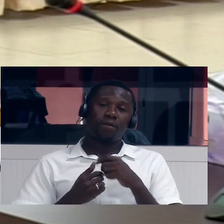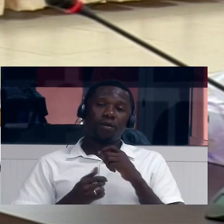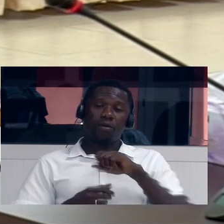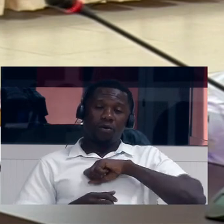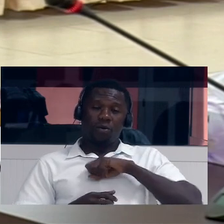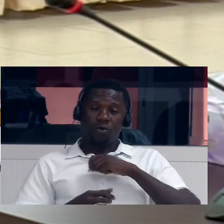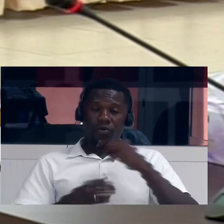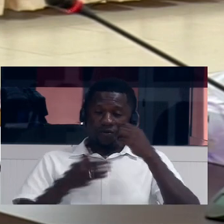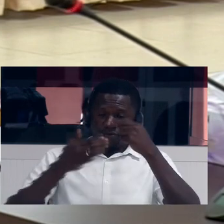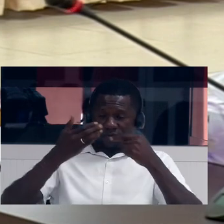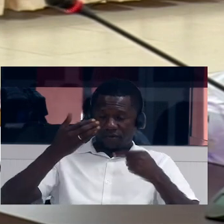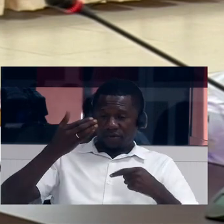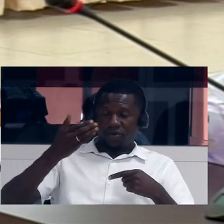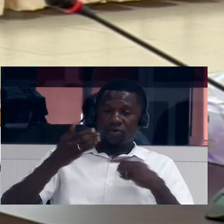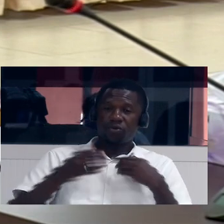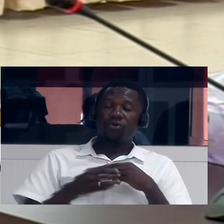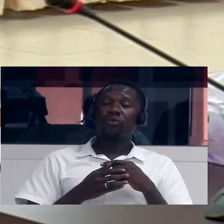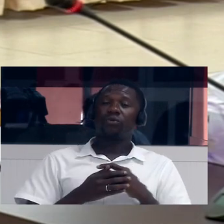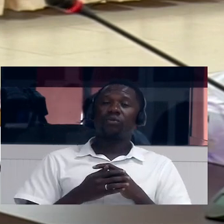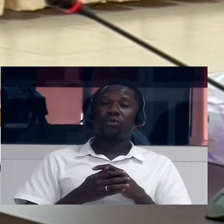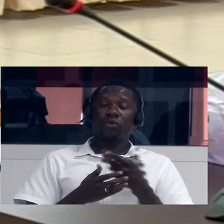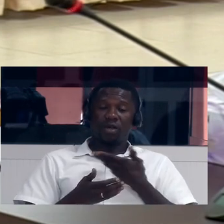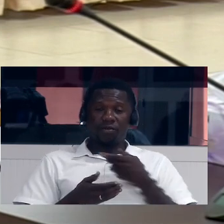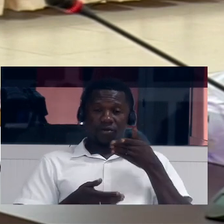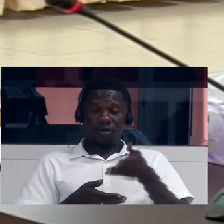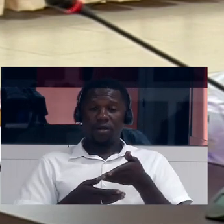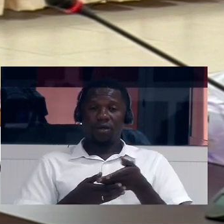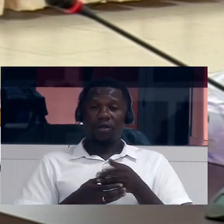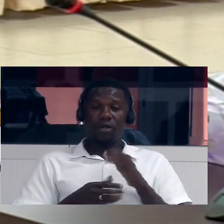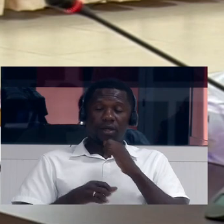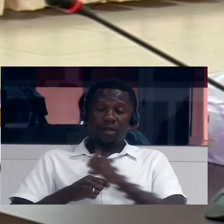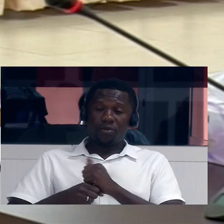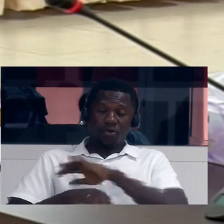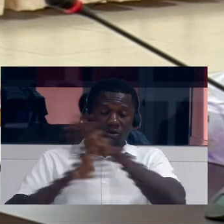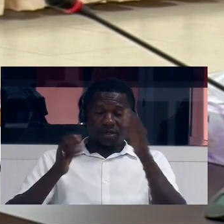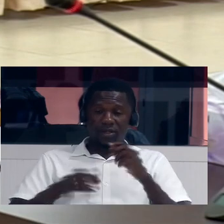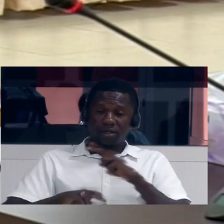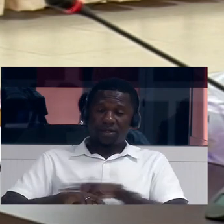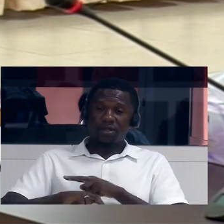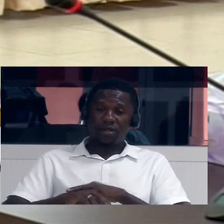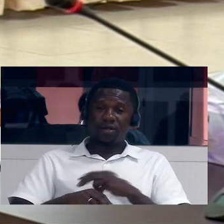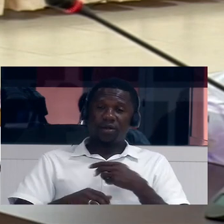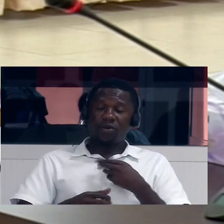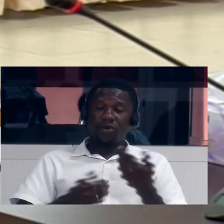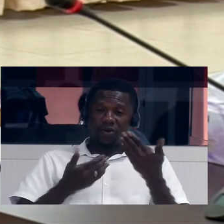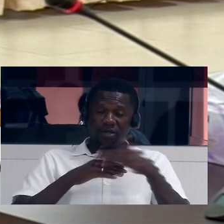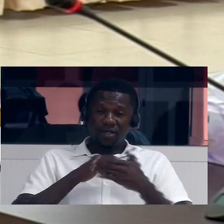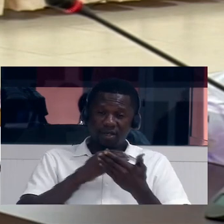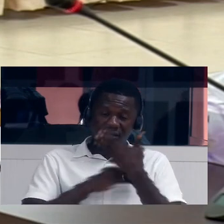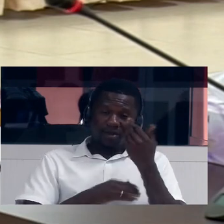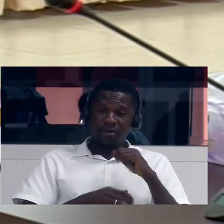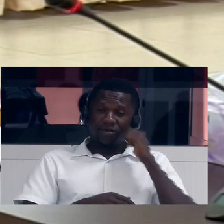personal profile, to have you here, keep you all this time on the eve of